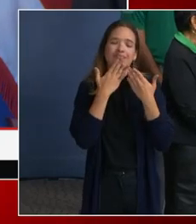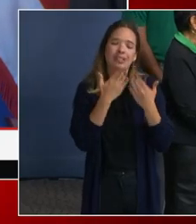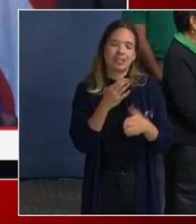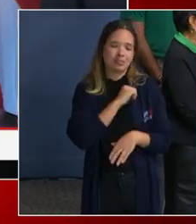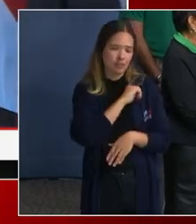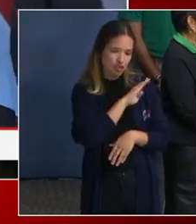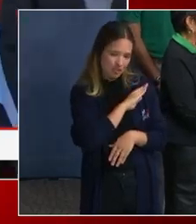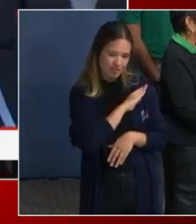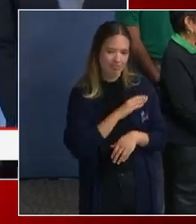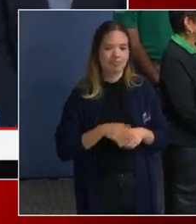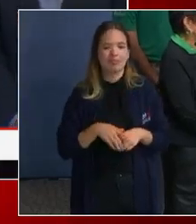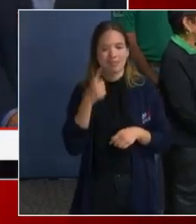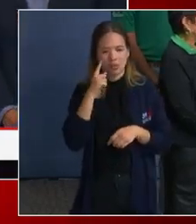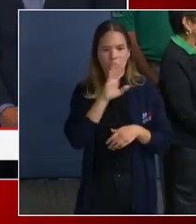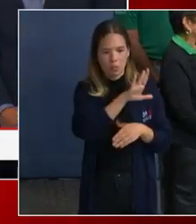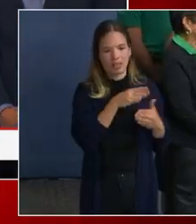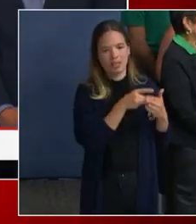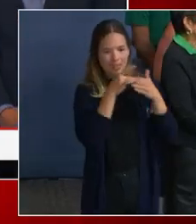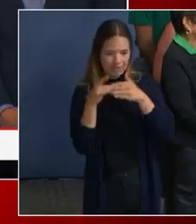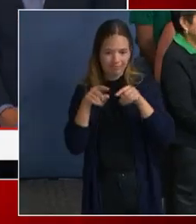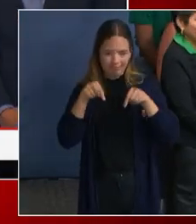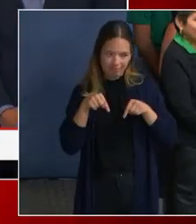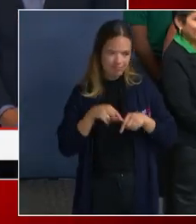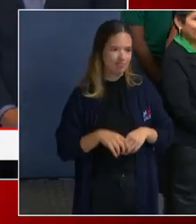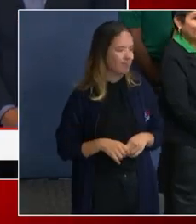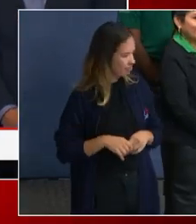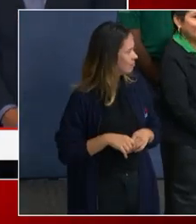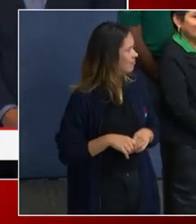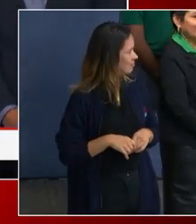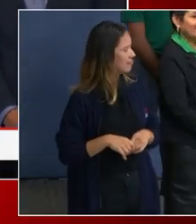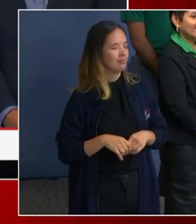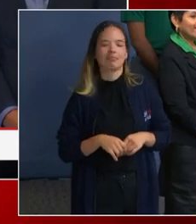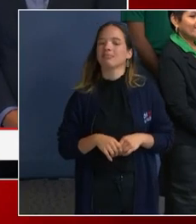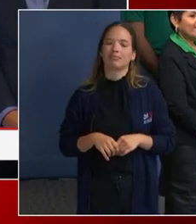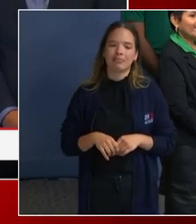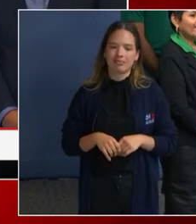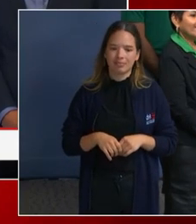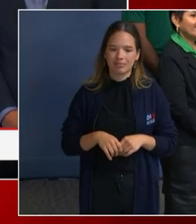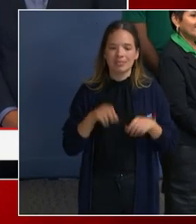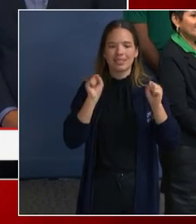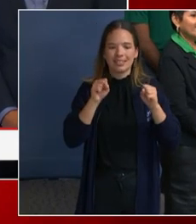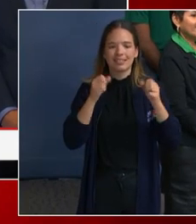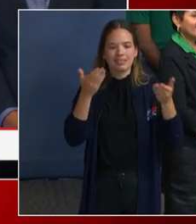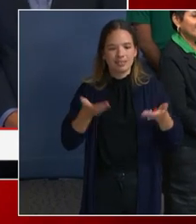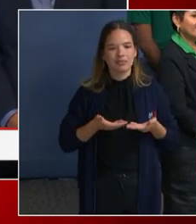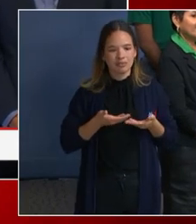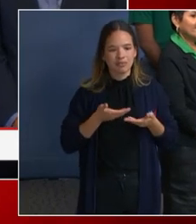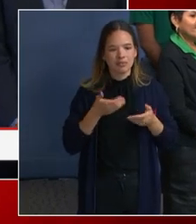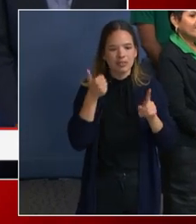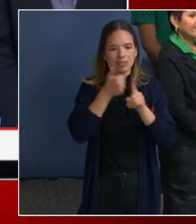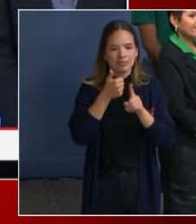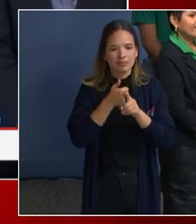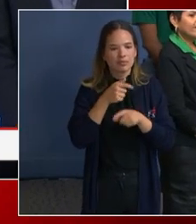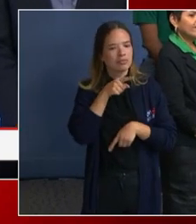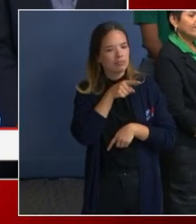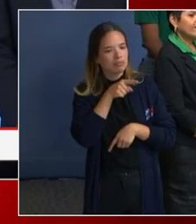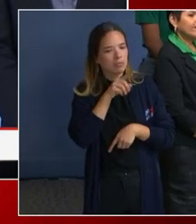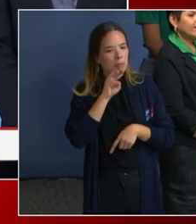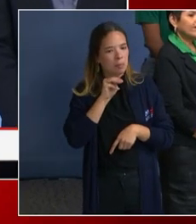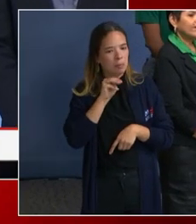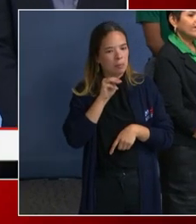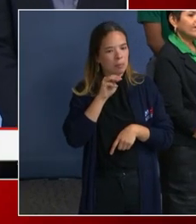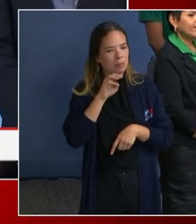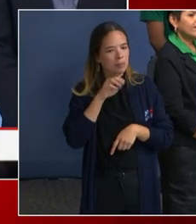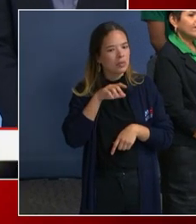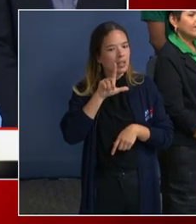Member. Okay. Yes, if you could just introduce yourself. Yes, Leonard Fleming, DC News Now. Mayor, how did you come up with